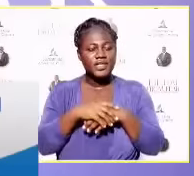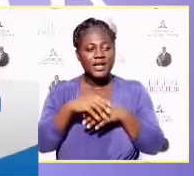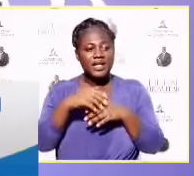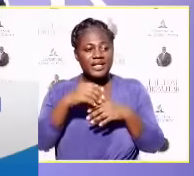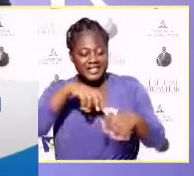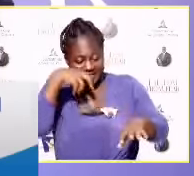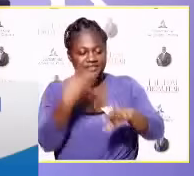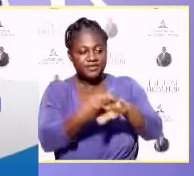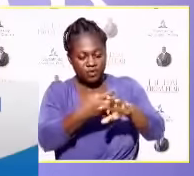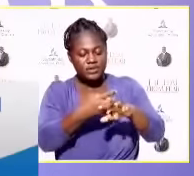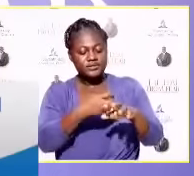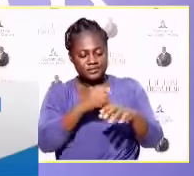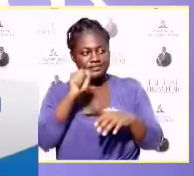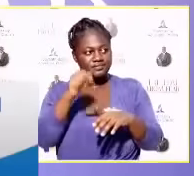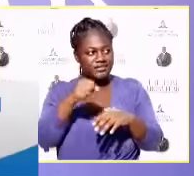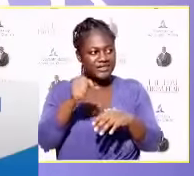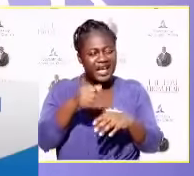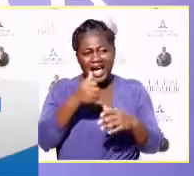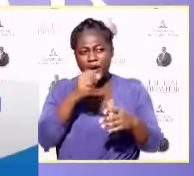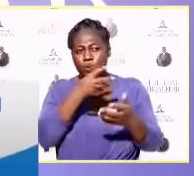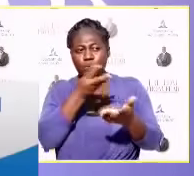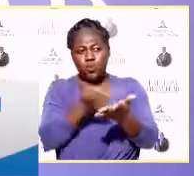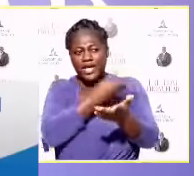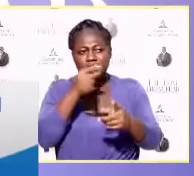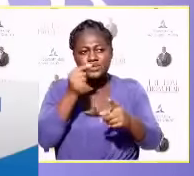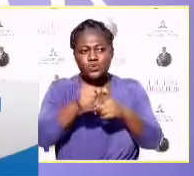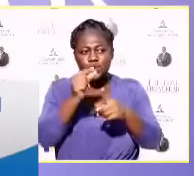Difficult, that's a nice word. I want a worse word than difficult.